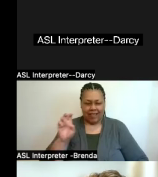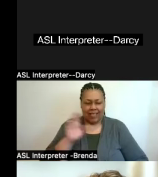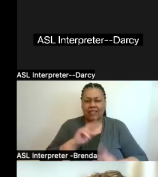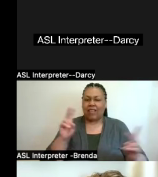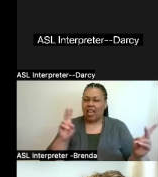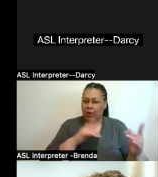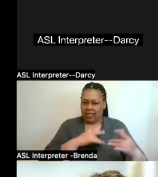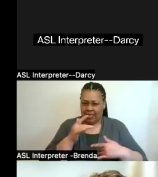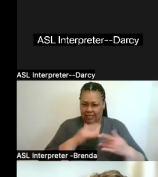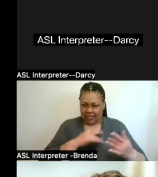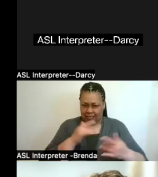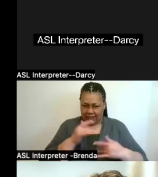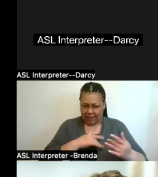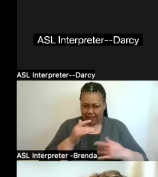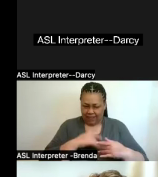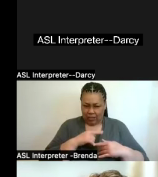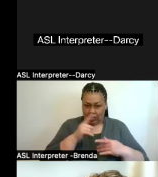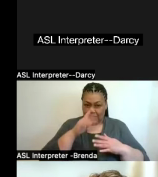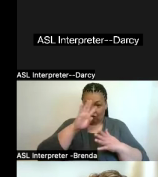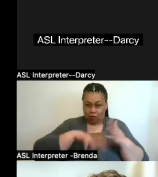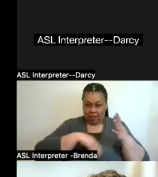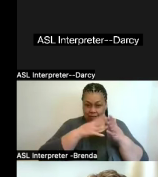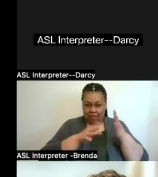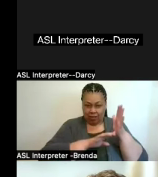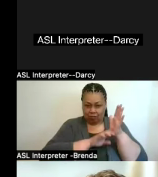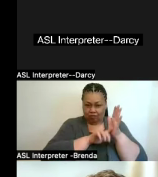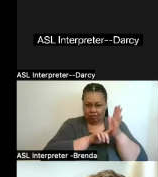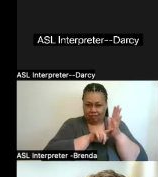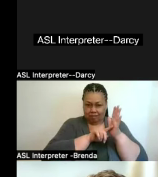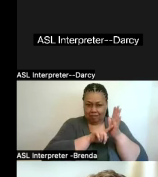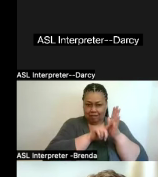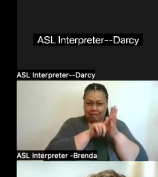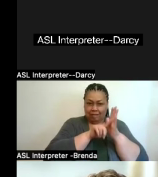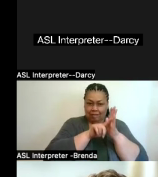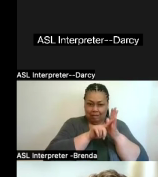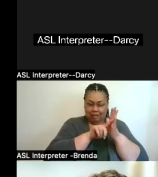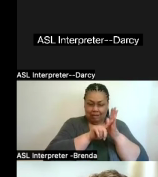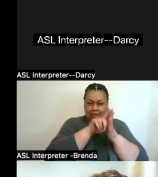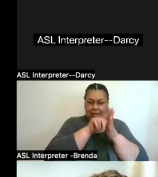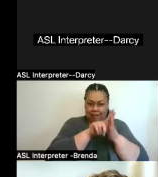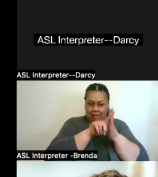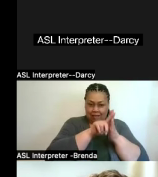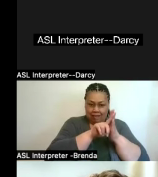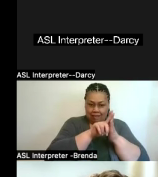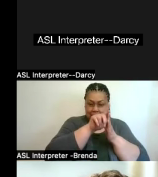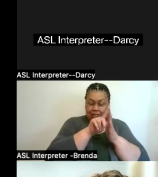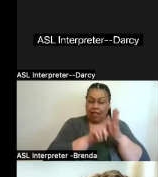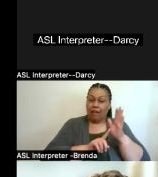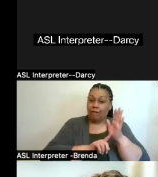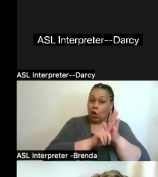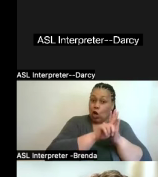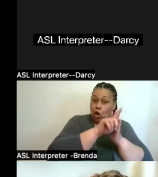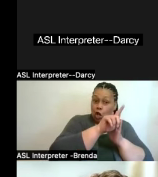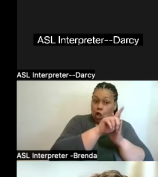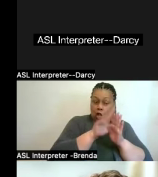So the middle plot here is a section of seismic waveforms for a recent earthquake, and all of the vertical lines that you